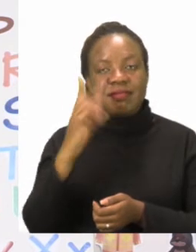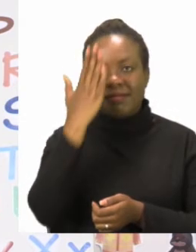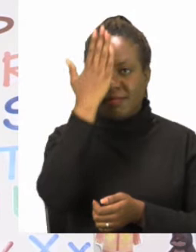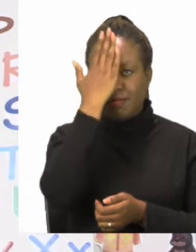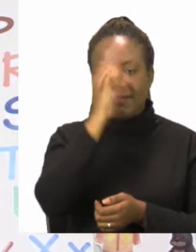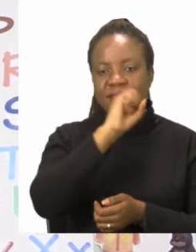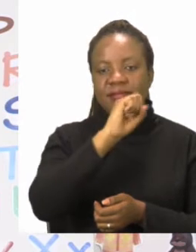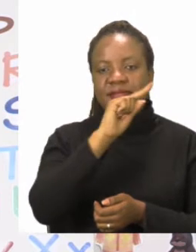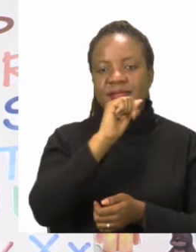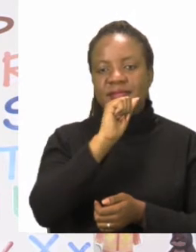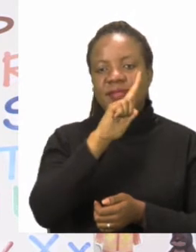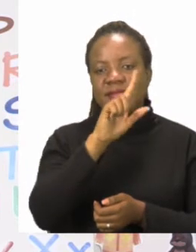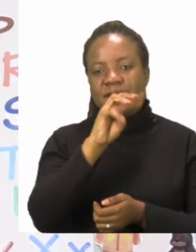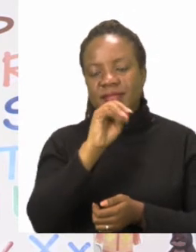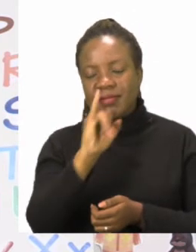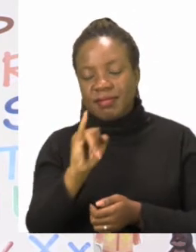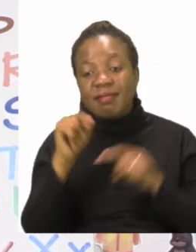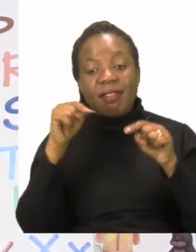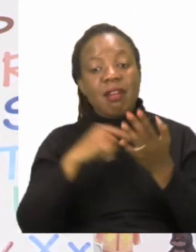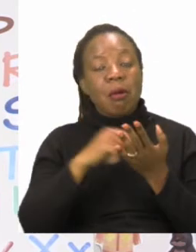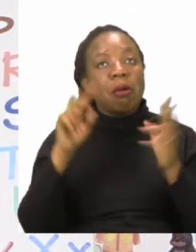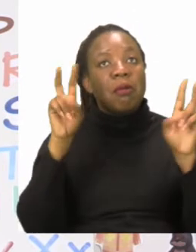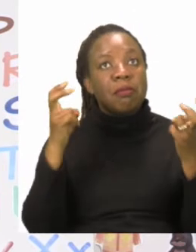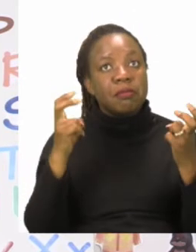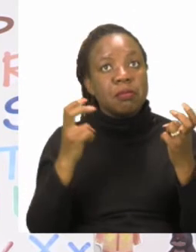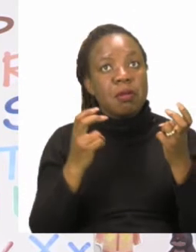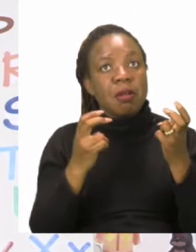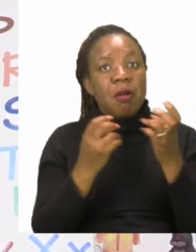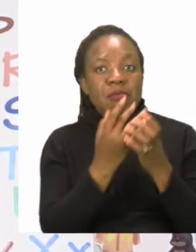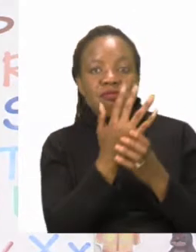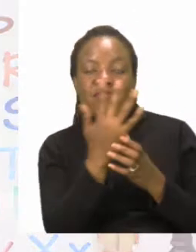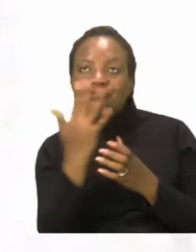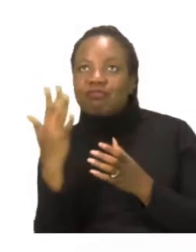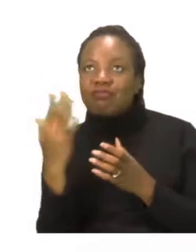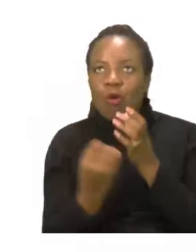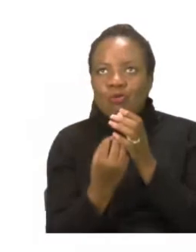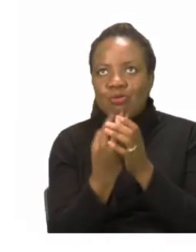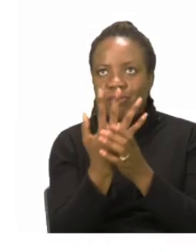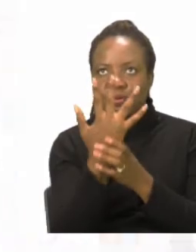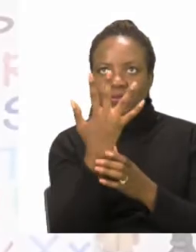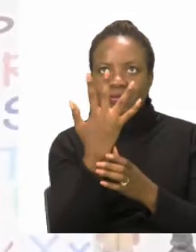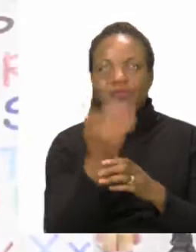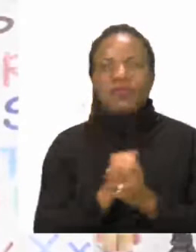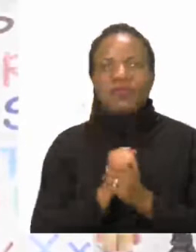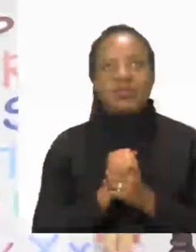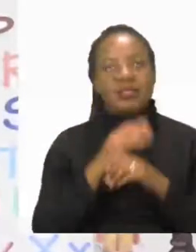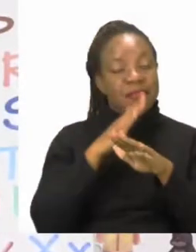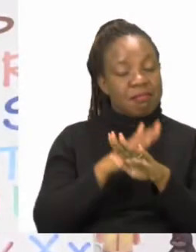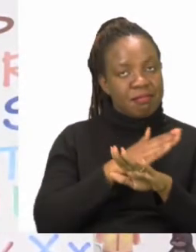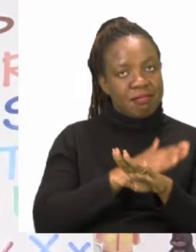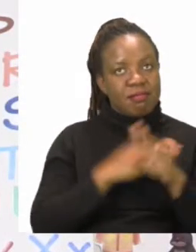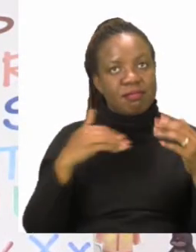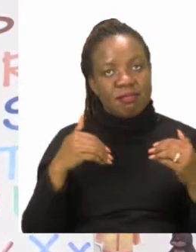our theme for this week is plants and growth. Now before we start with